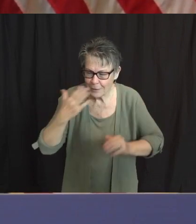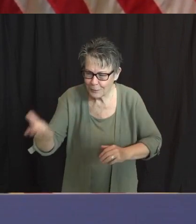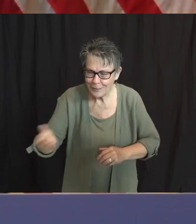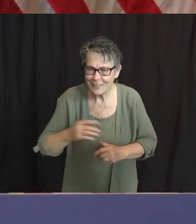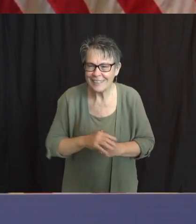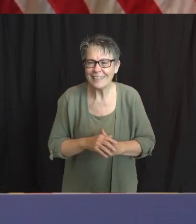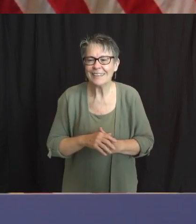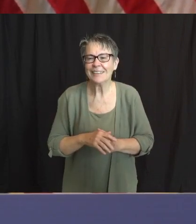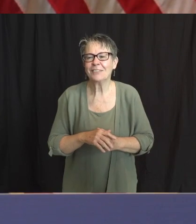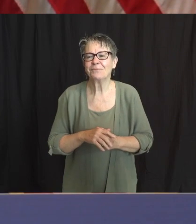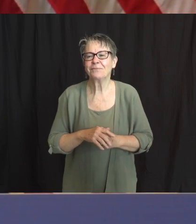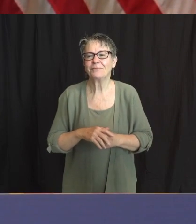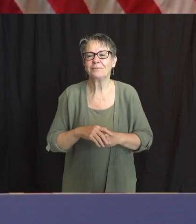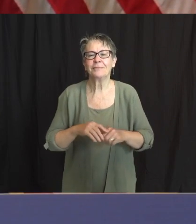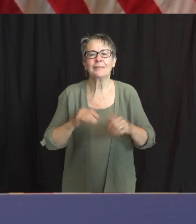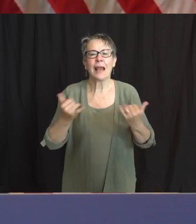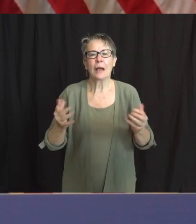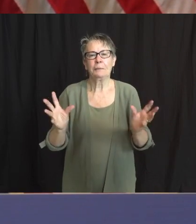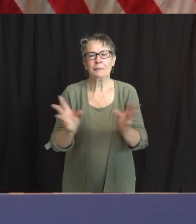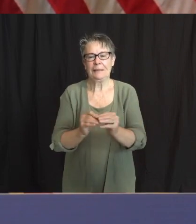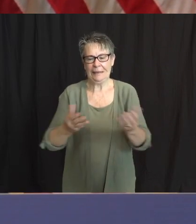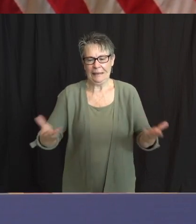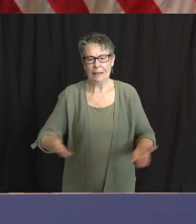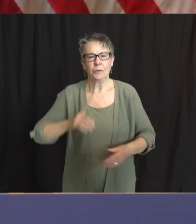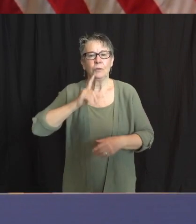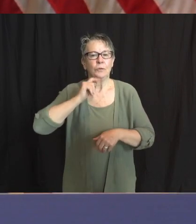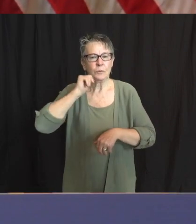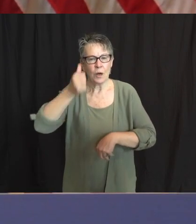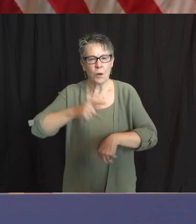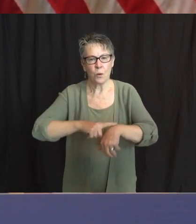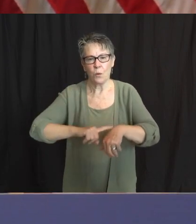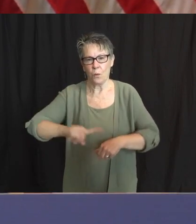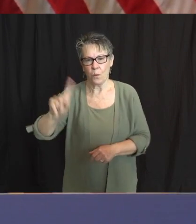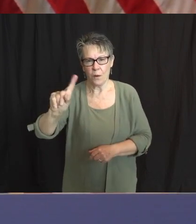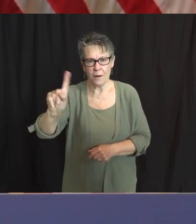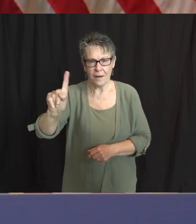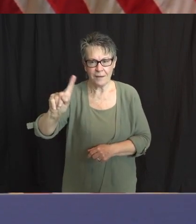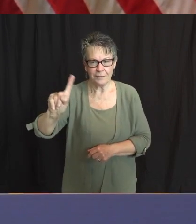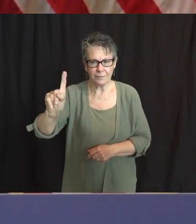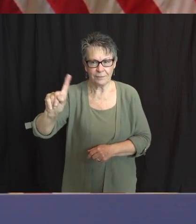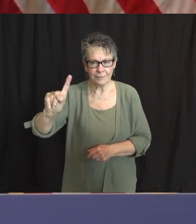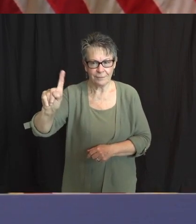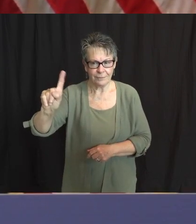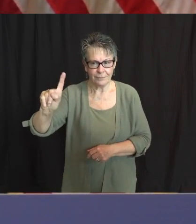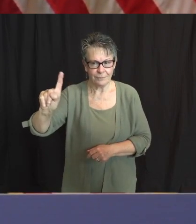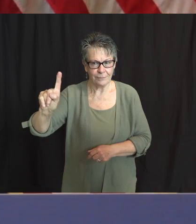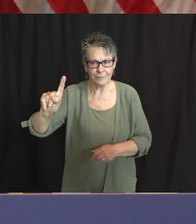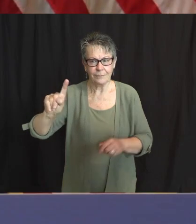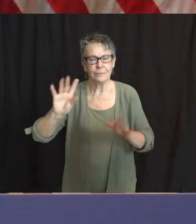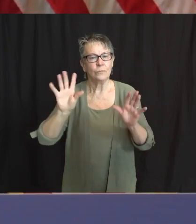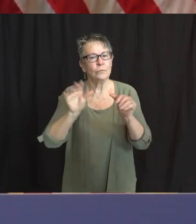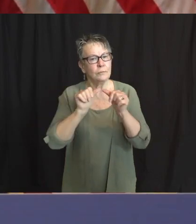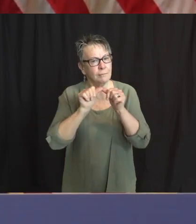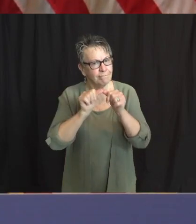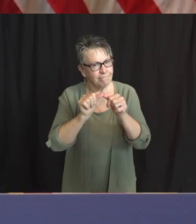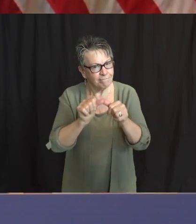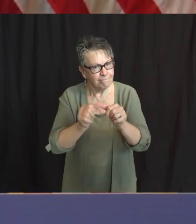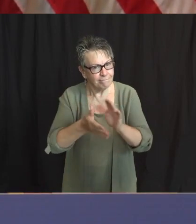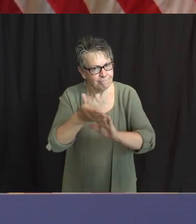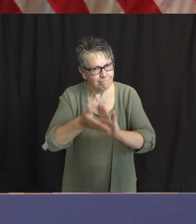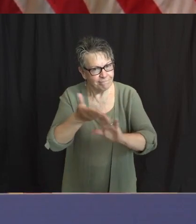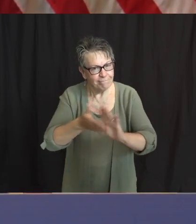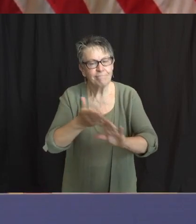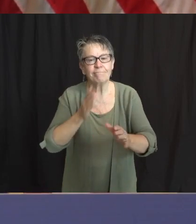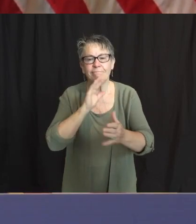hear otherwise, at 1 p.m. In the meantime, keep up the great work. I mean, extraordinary. Yes, so there's some folks out there we're